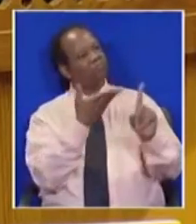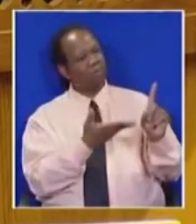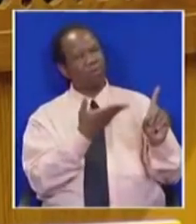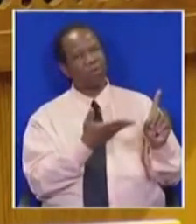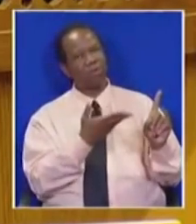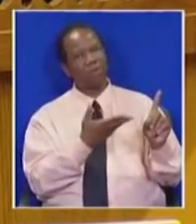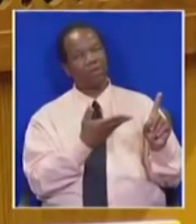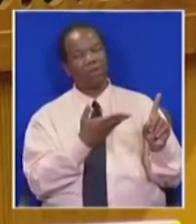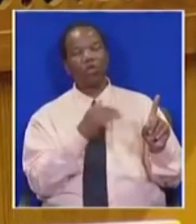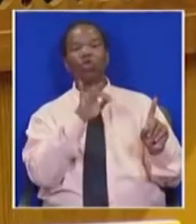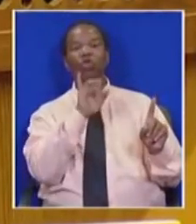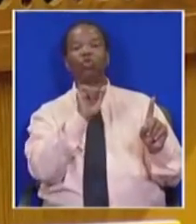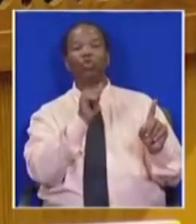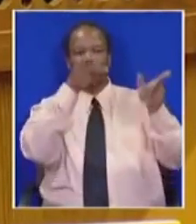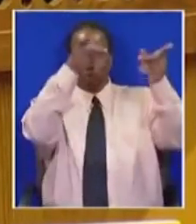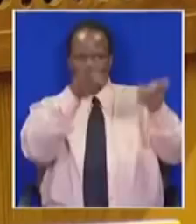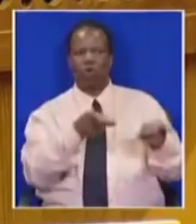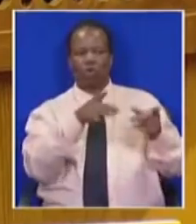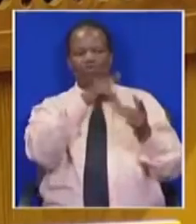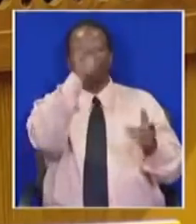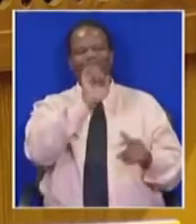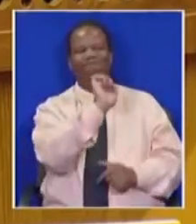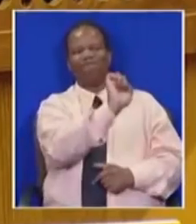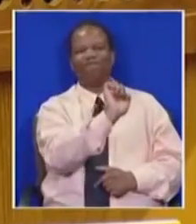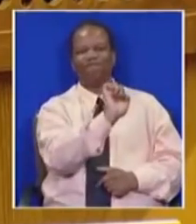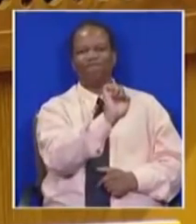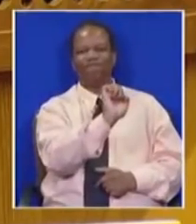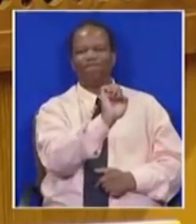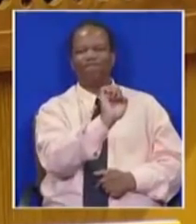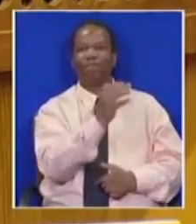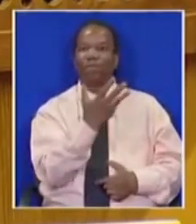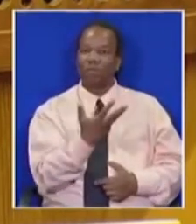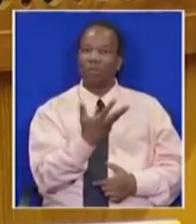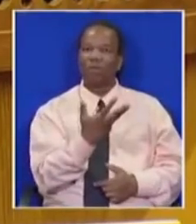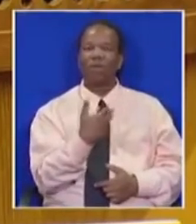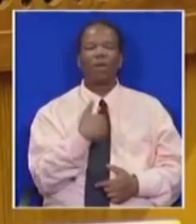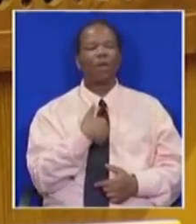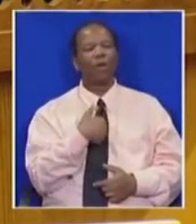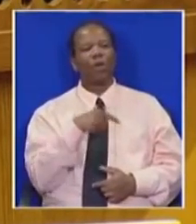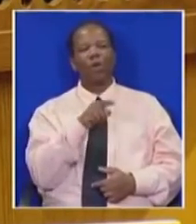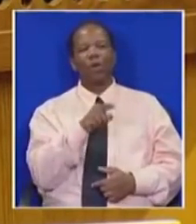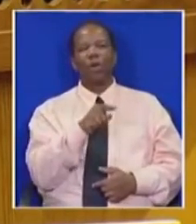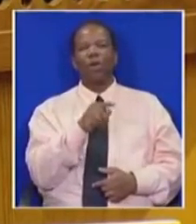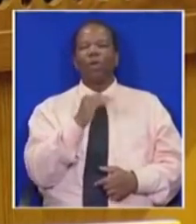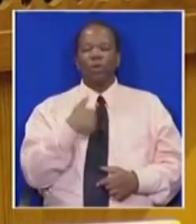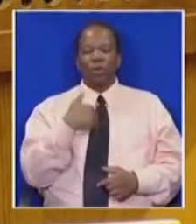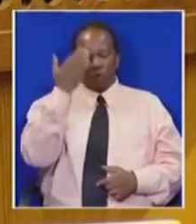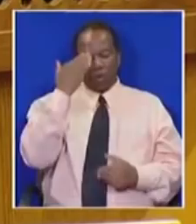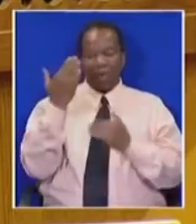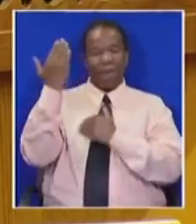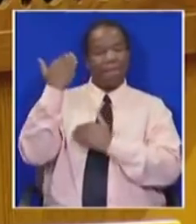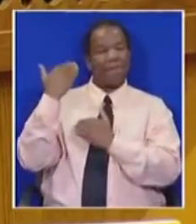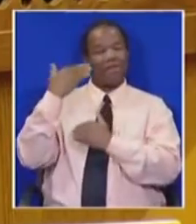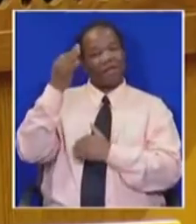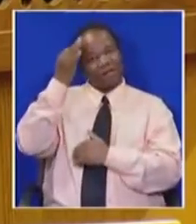another tough choice you have to make. And as the President may well know from his time in the previous government,